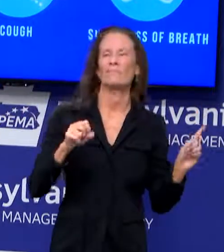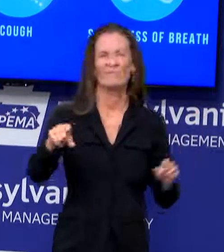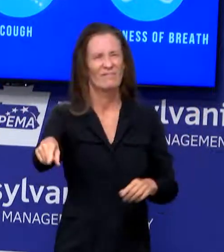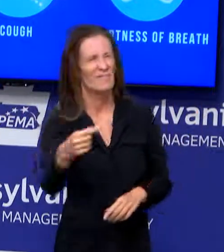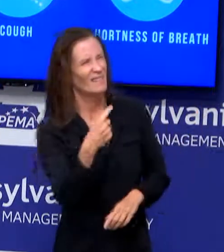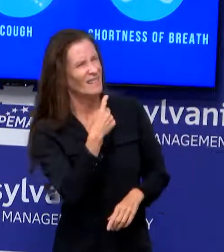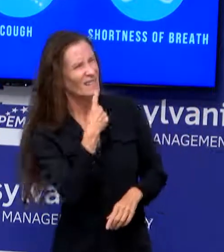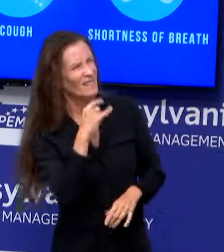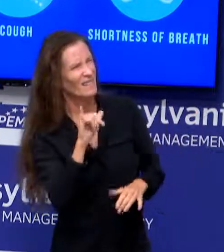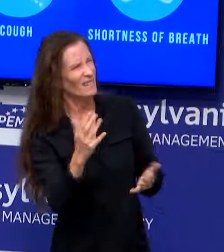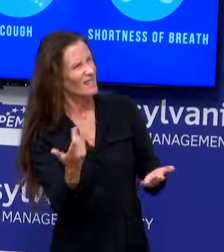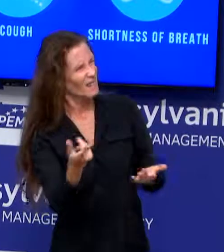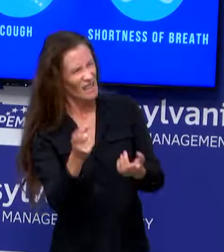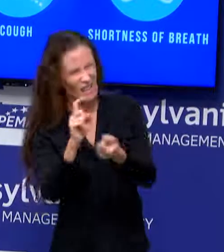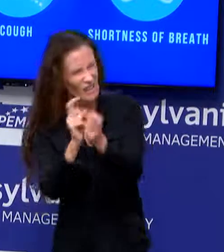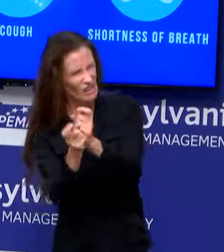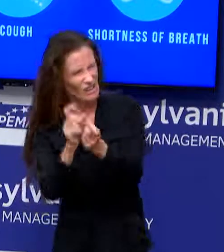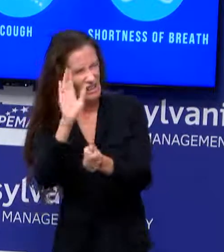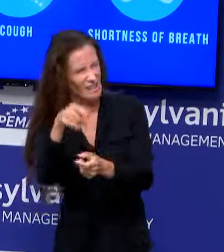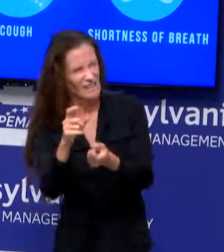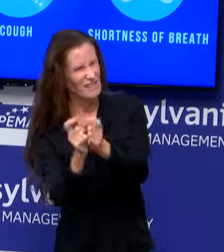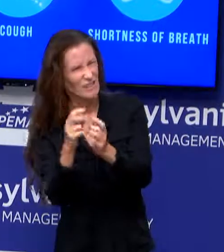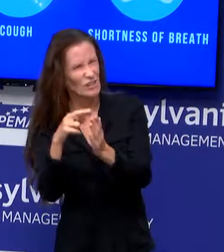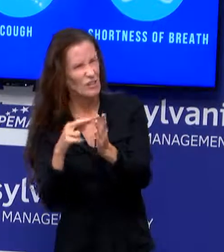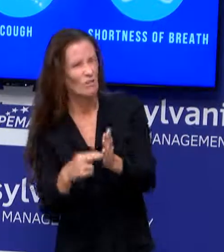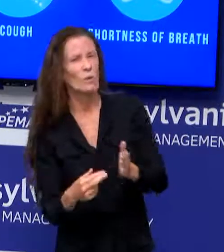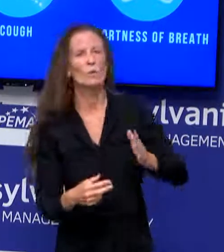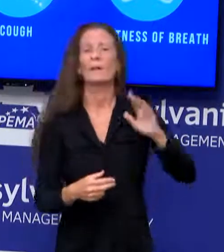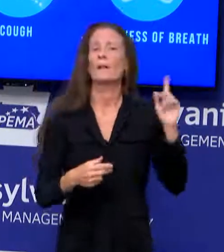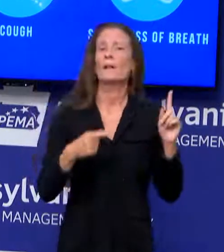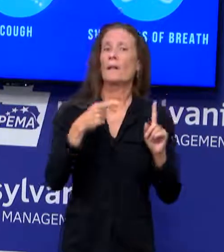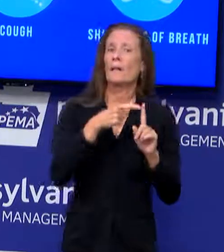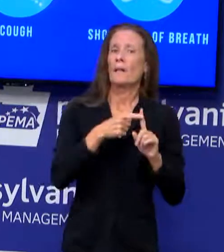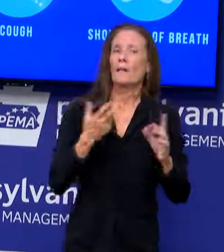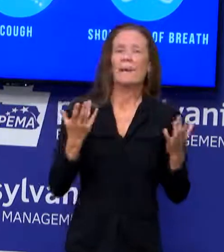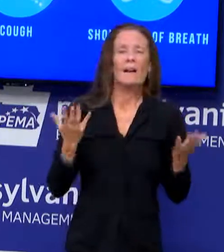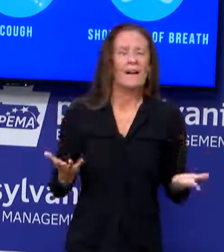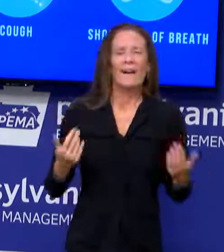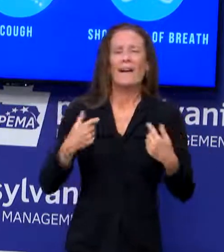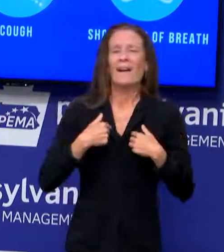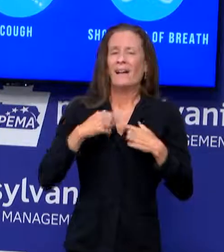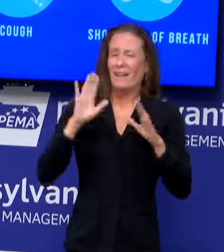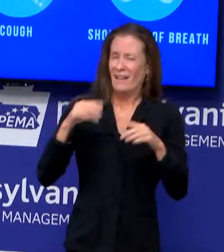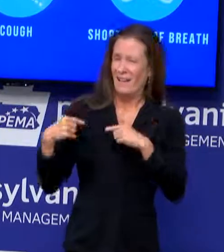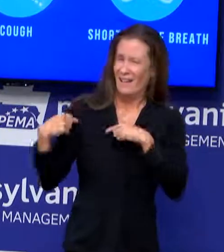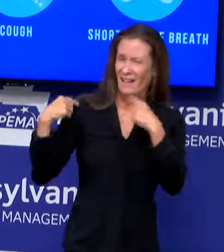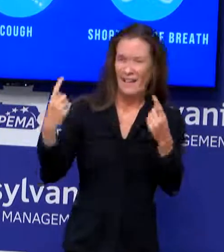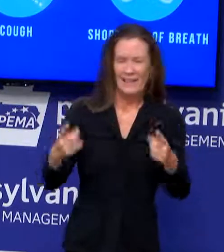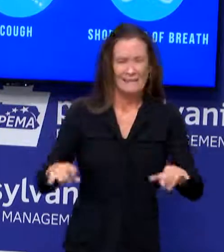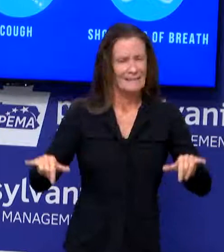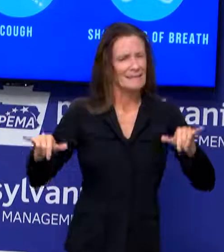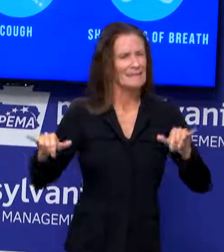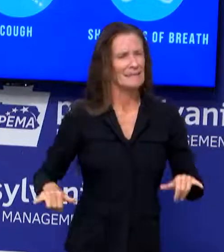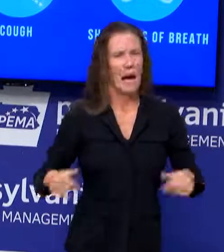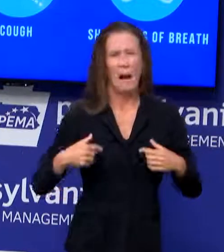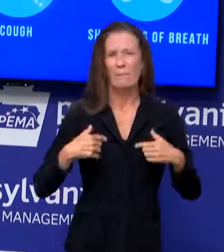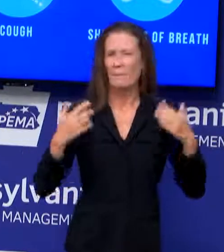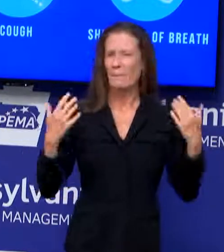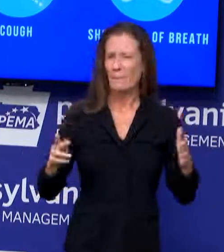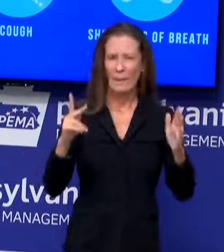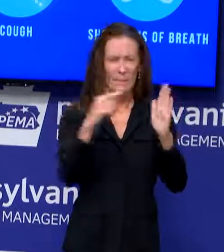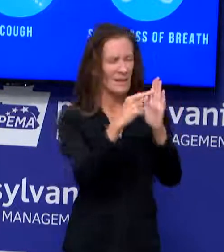it's changing. From our perspective, this is what we meant all along. And so we understand that the original language